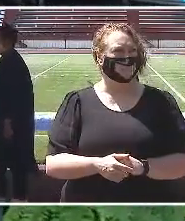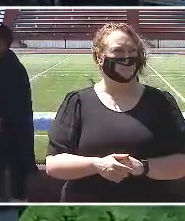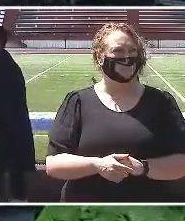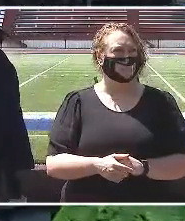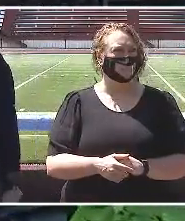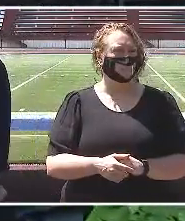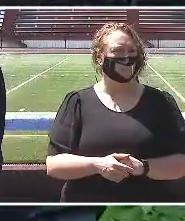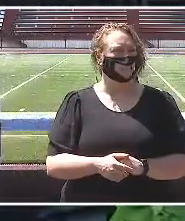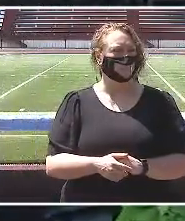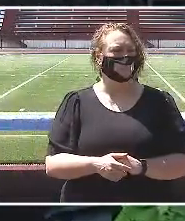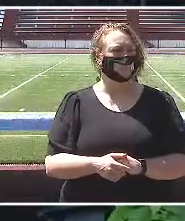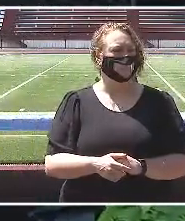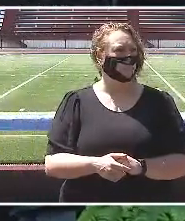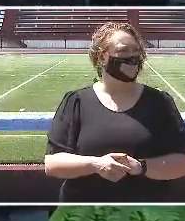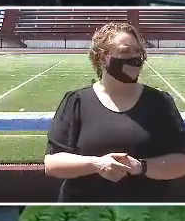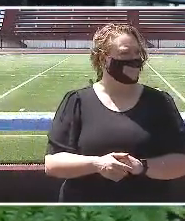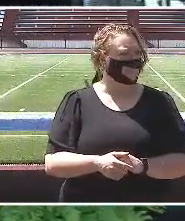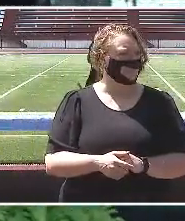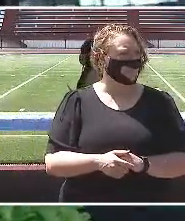Hannah Boober.